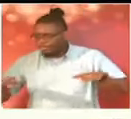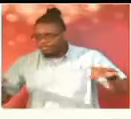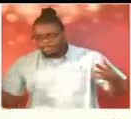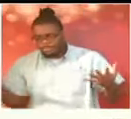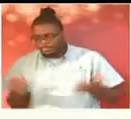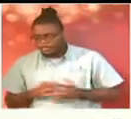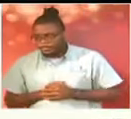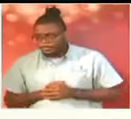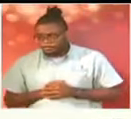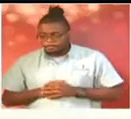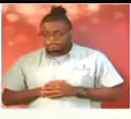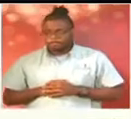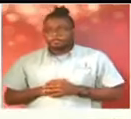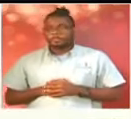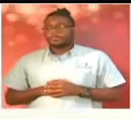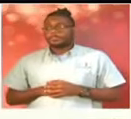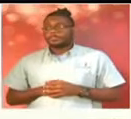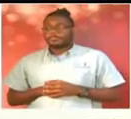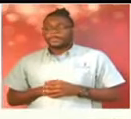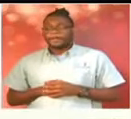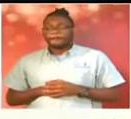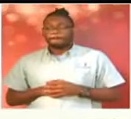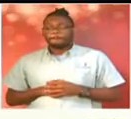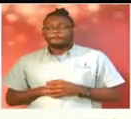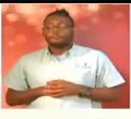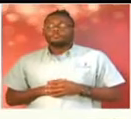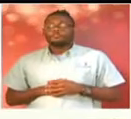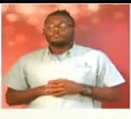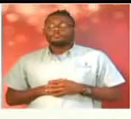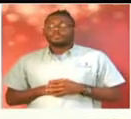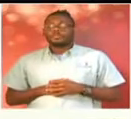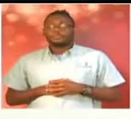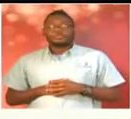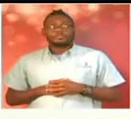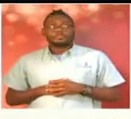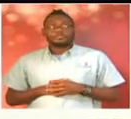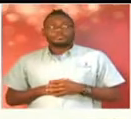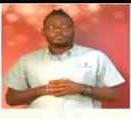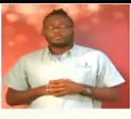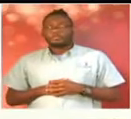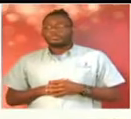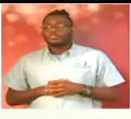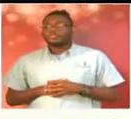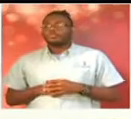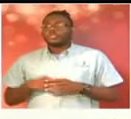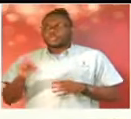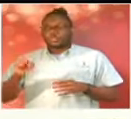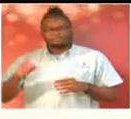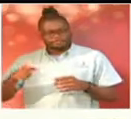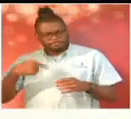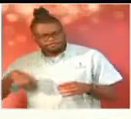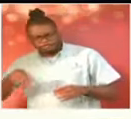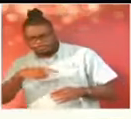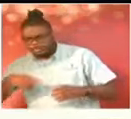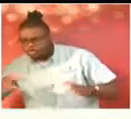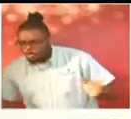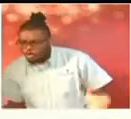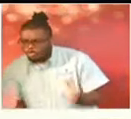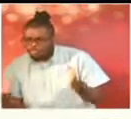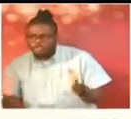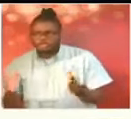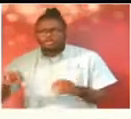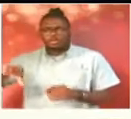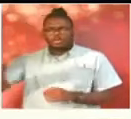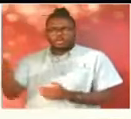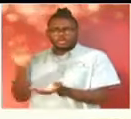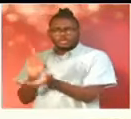can consider making changes. It's just an emphasis on what Dr. Alexander would have spoken